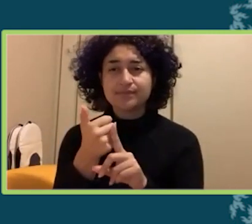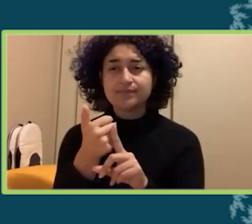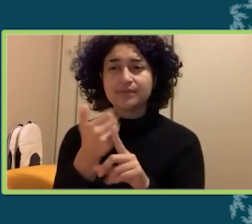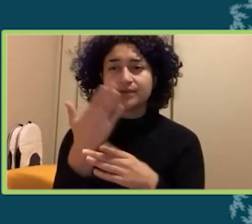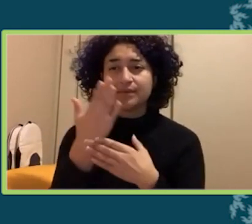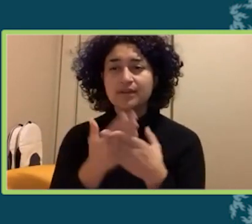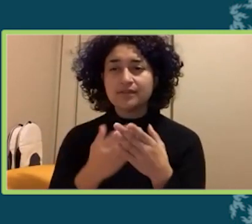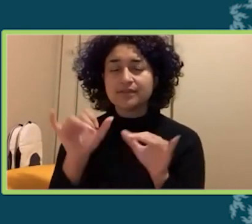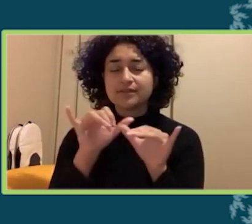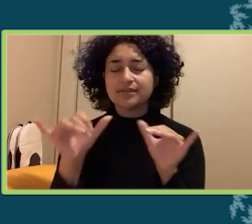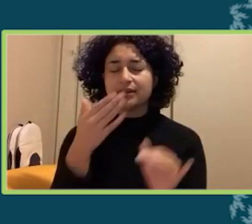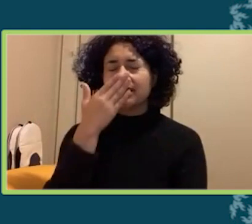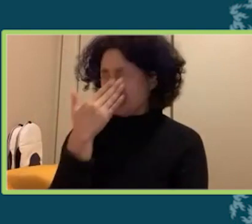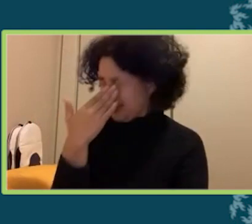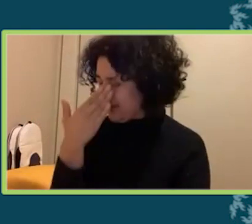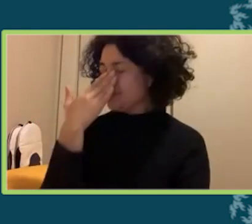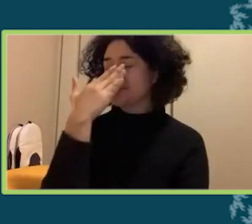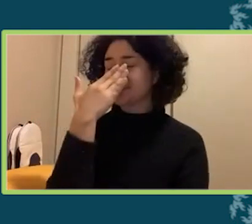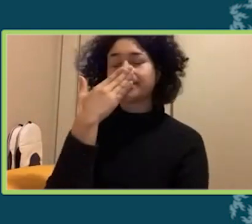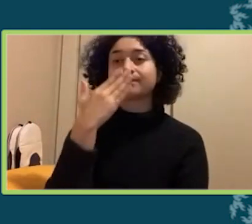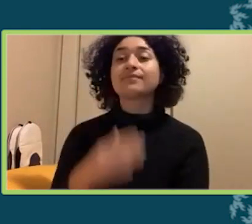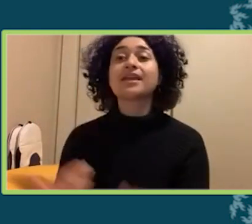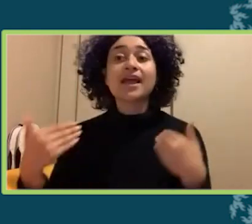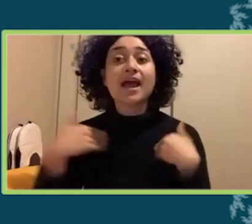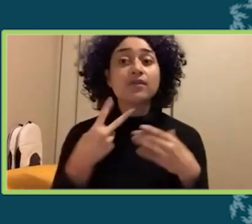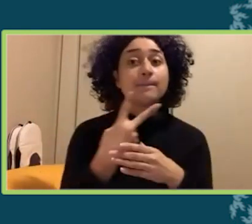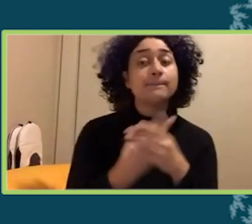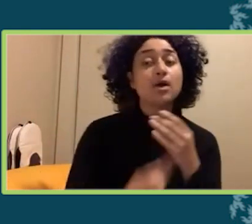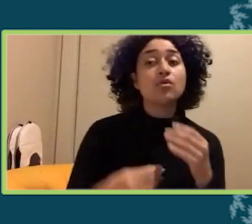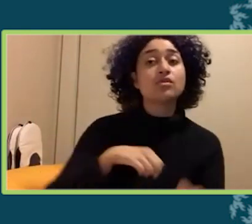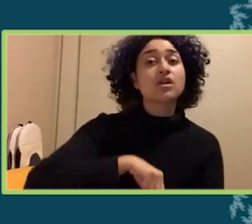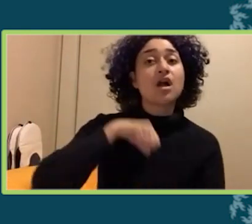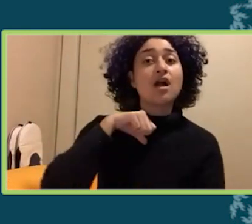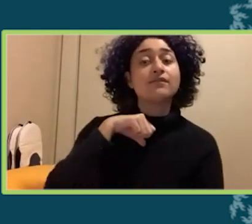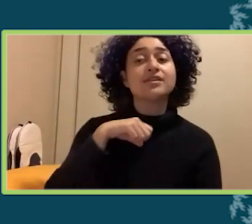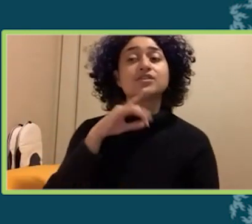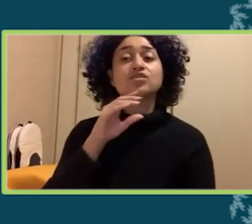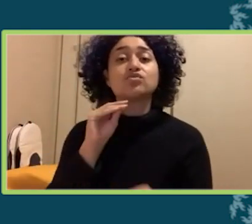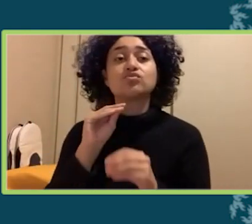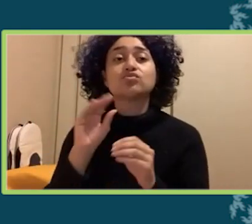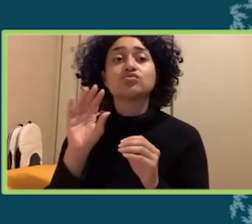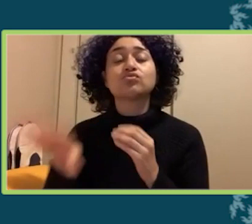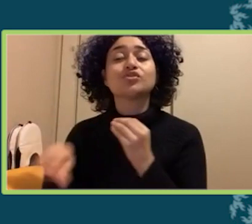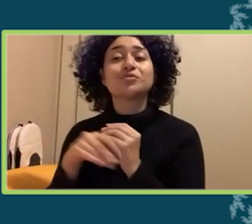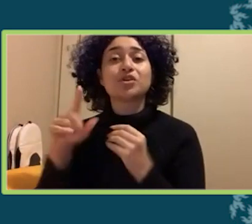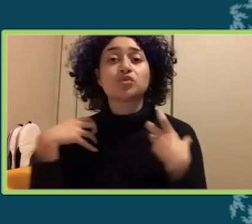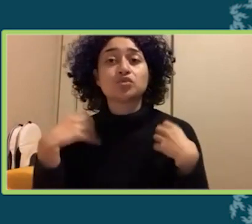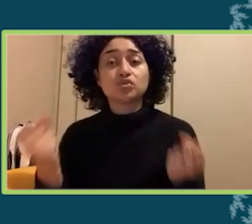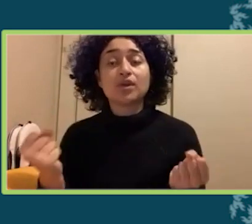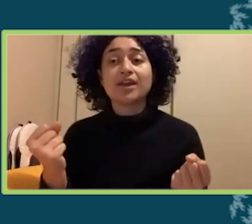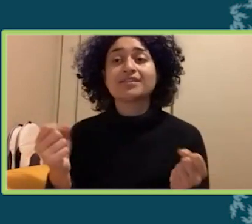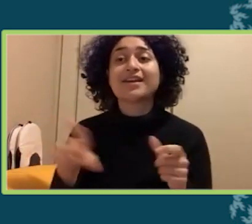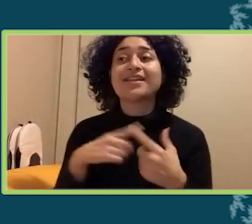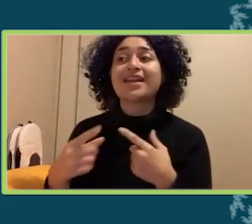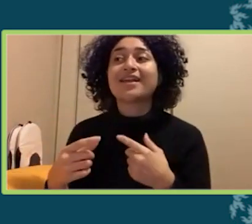system and having both the confidence to contribute your strengths and the humility to ask, what do people need and what